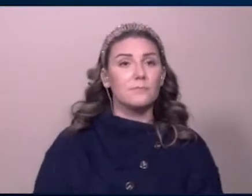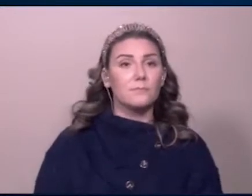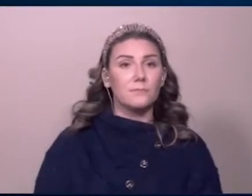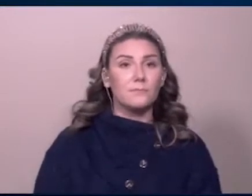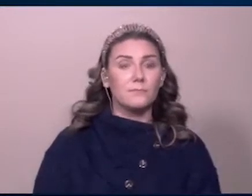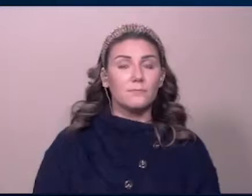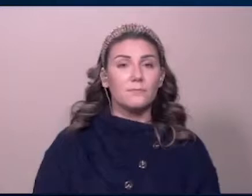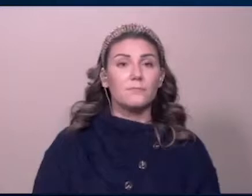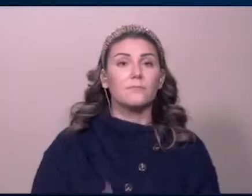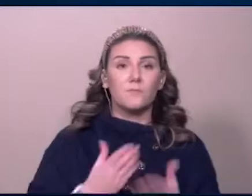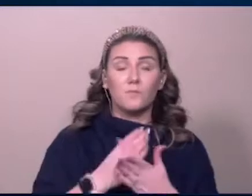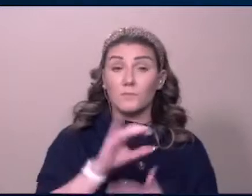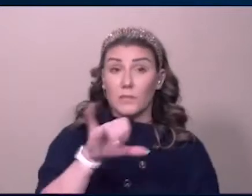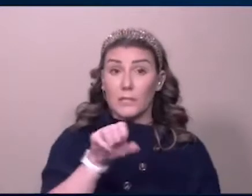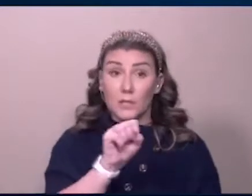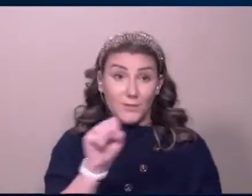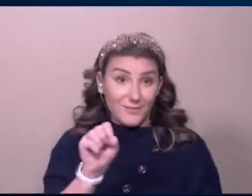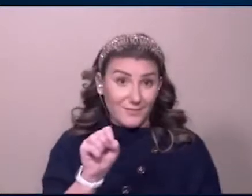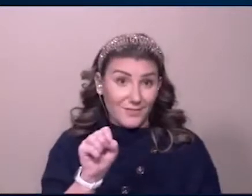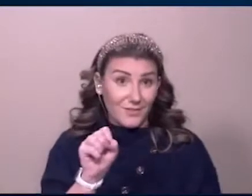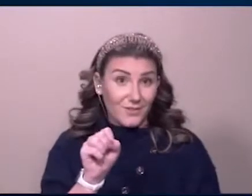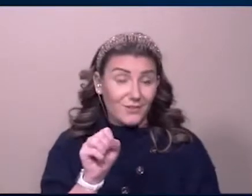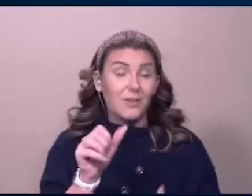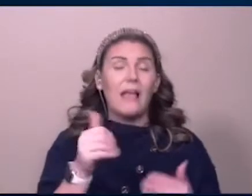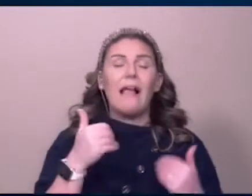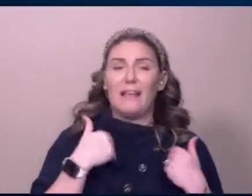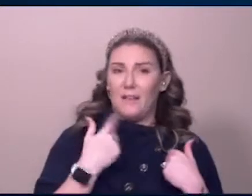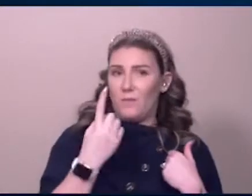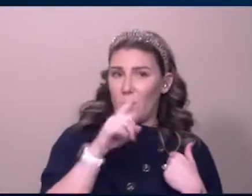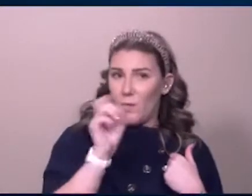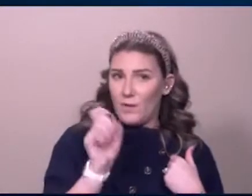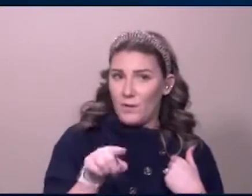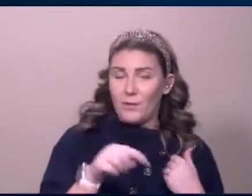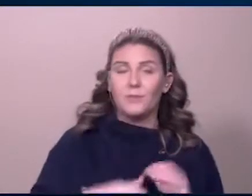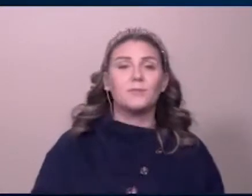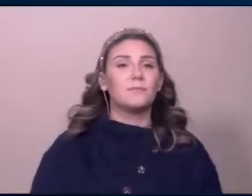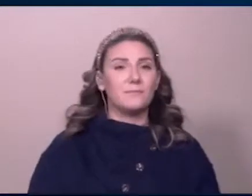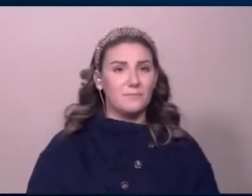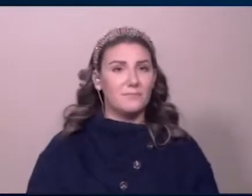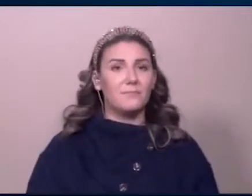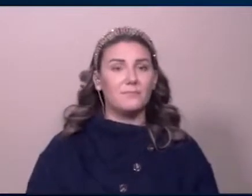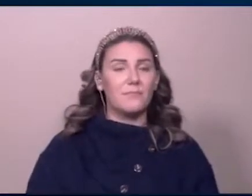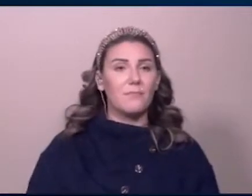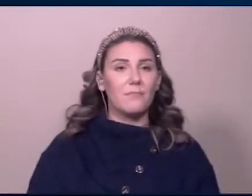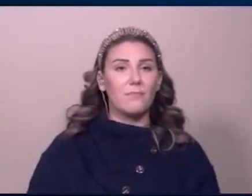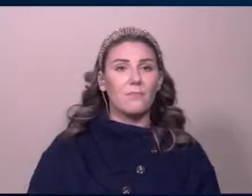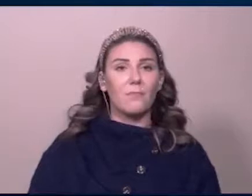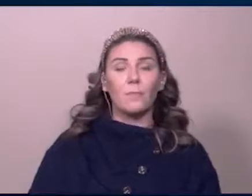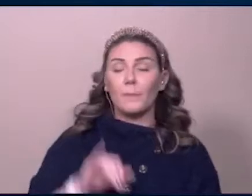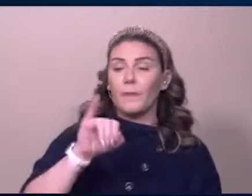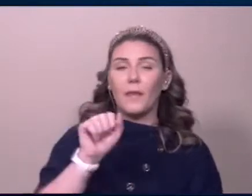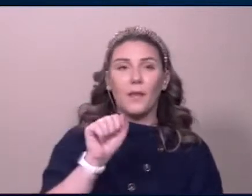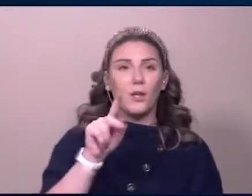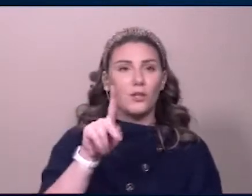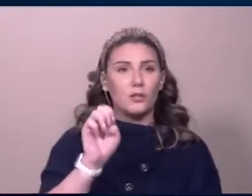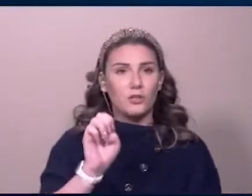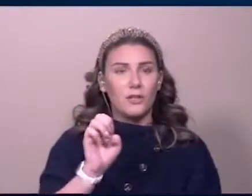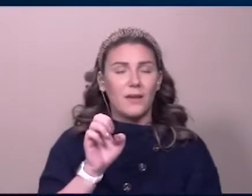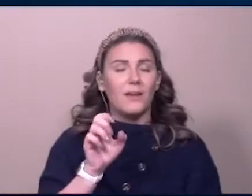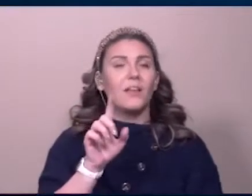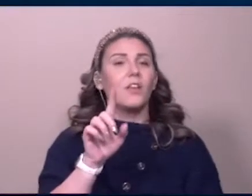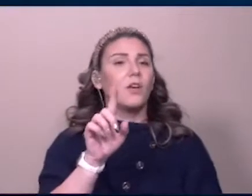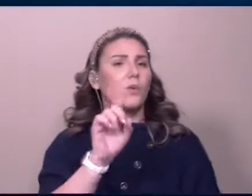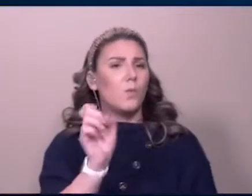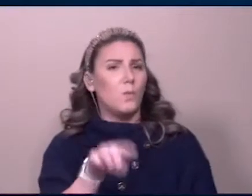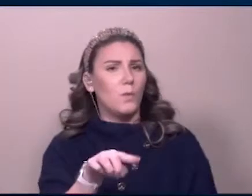All right, Jess, what do you got? I do have a question. I do. From Go. Jake. He has a question,